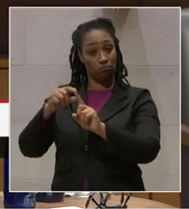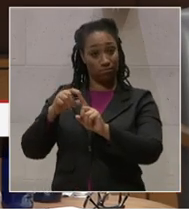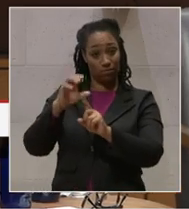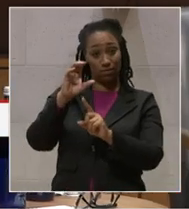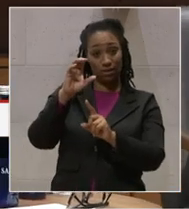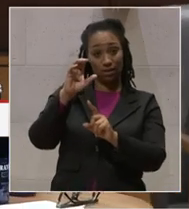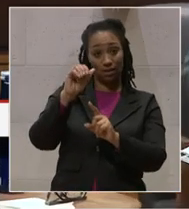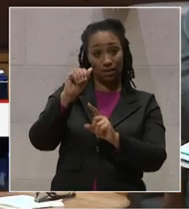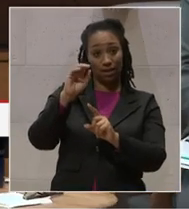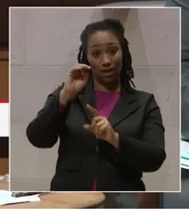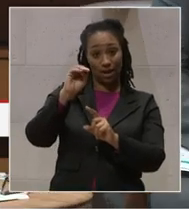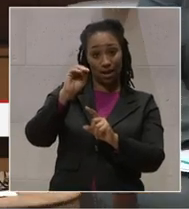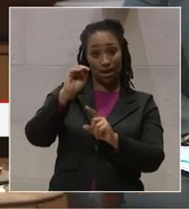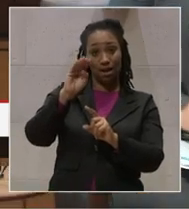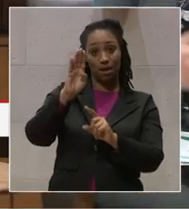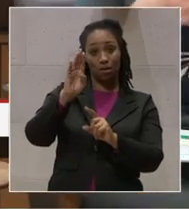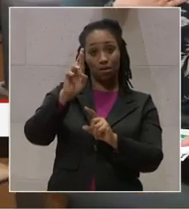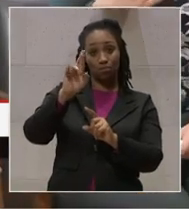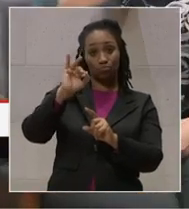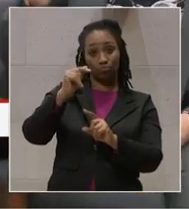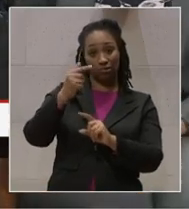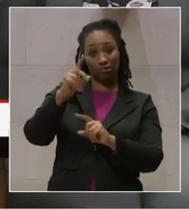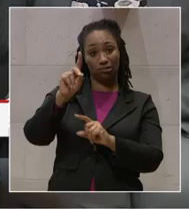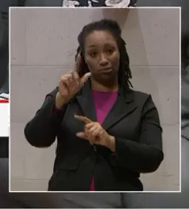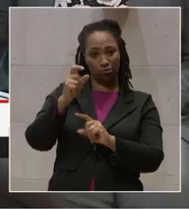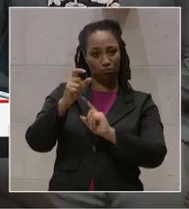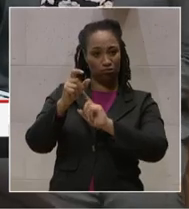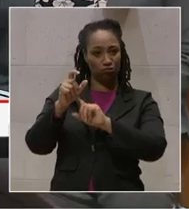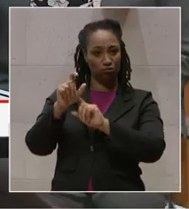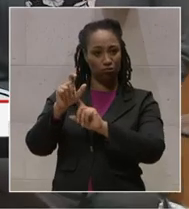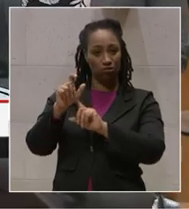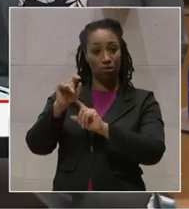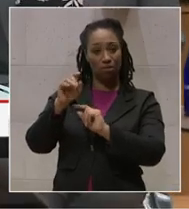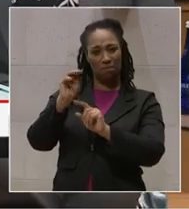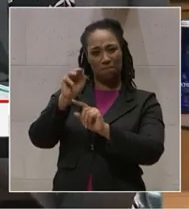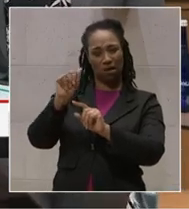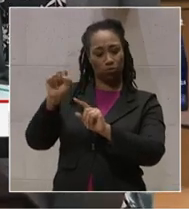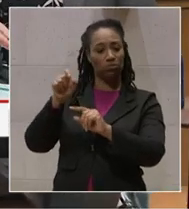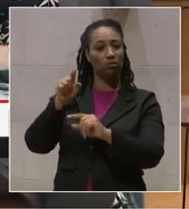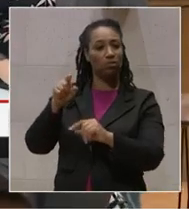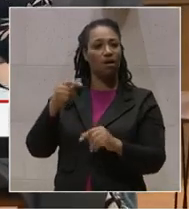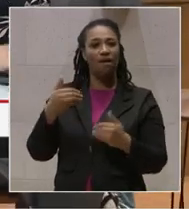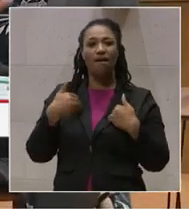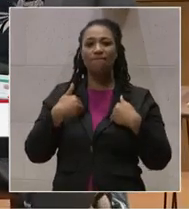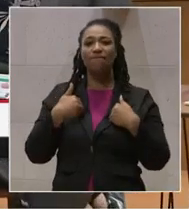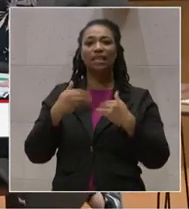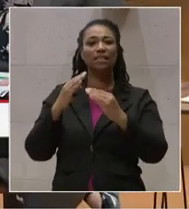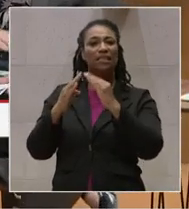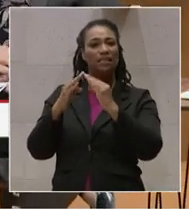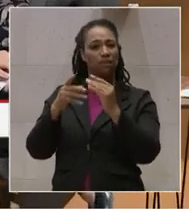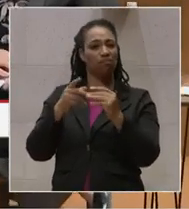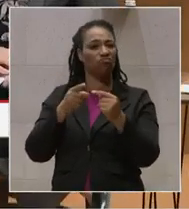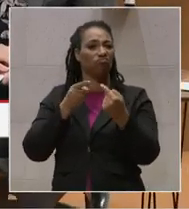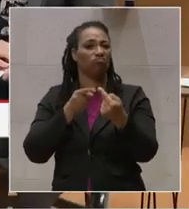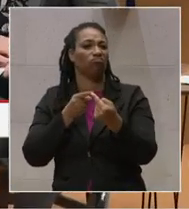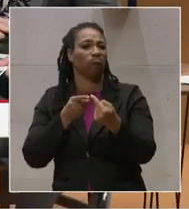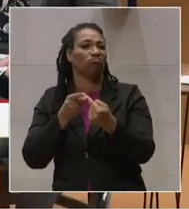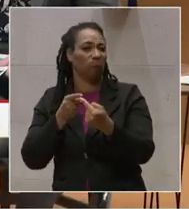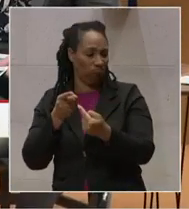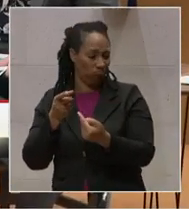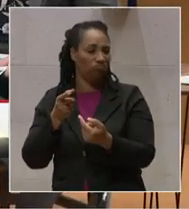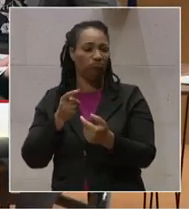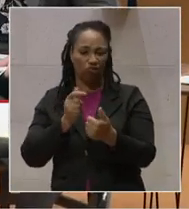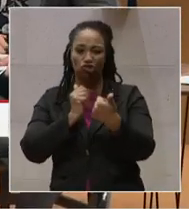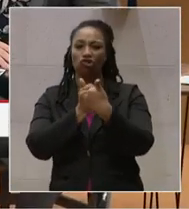NIMBY pressures. Personally, as I saw this sub-sector or sub-area